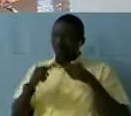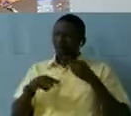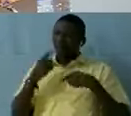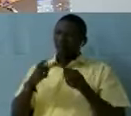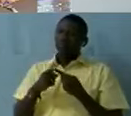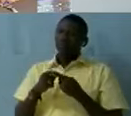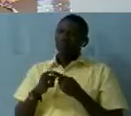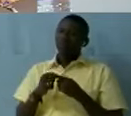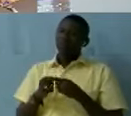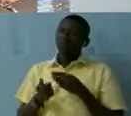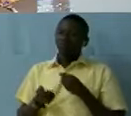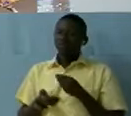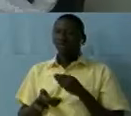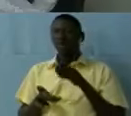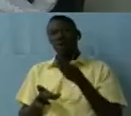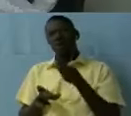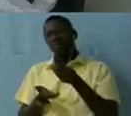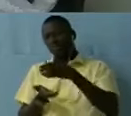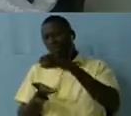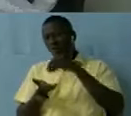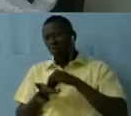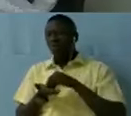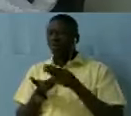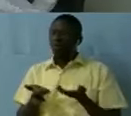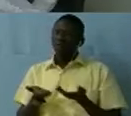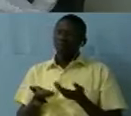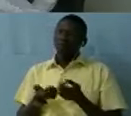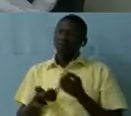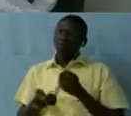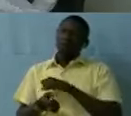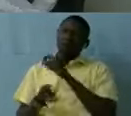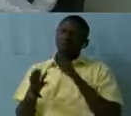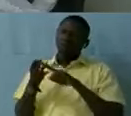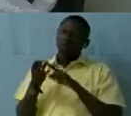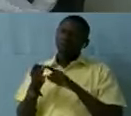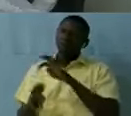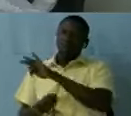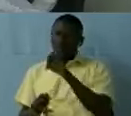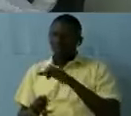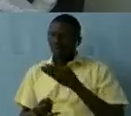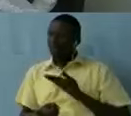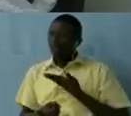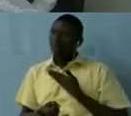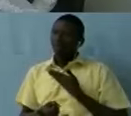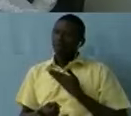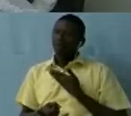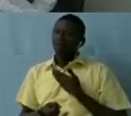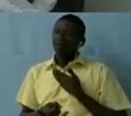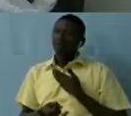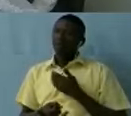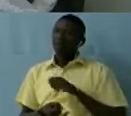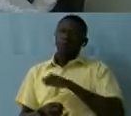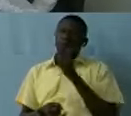especially in terms of earning and the family that I